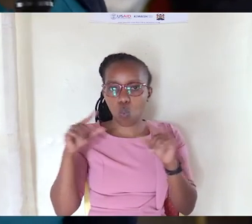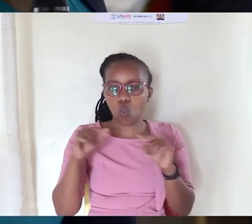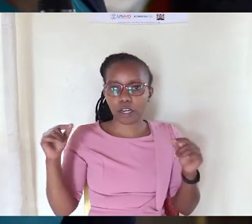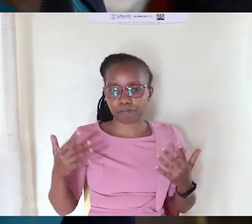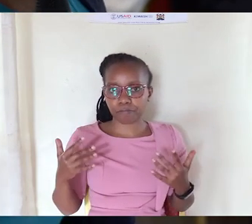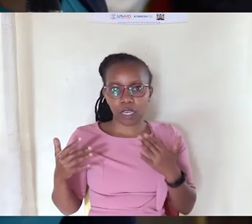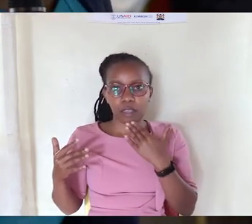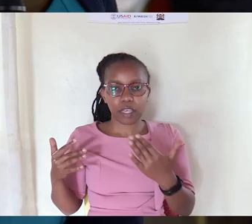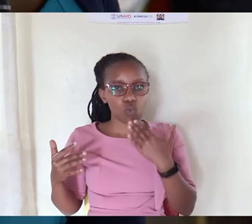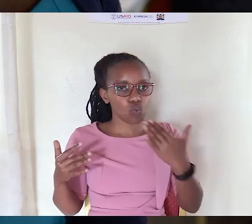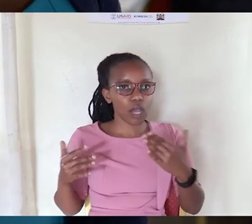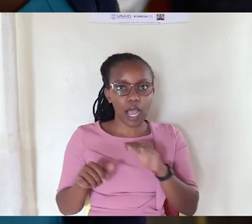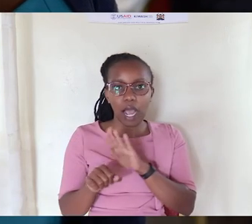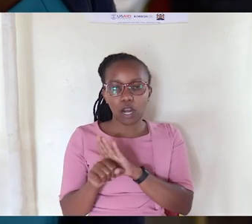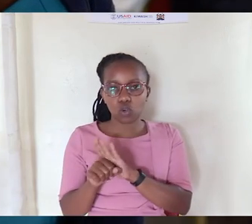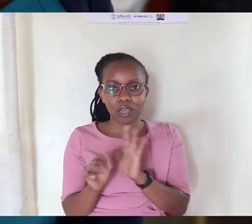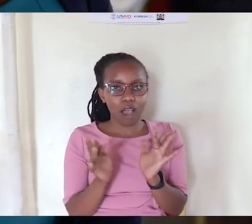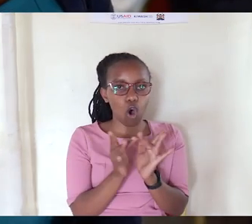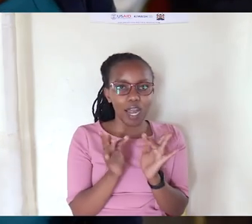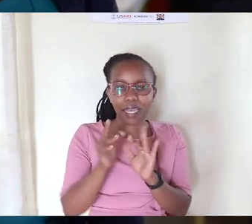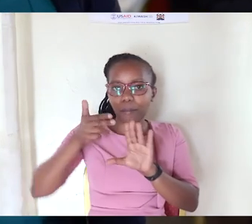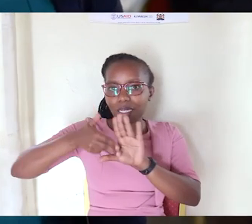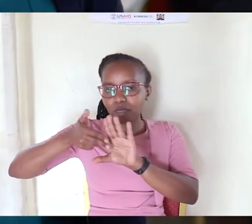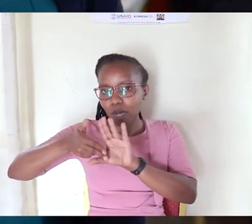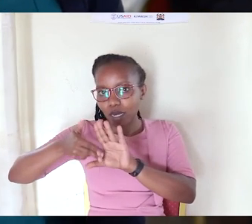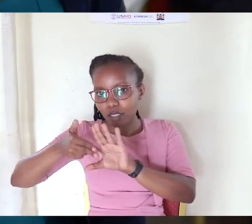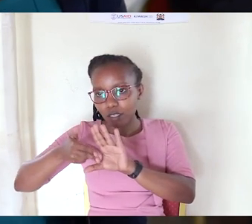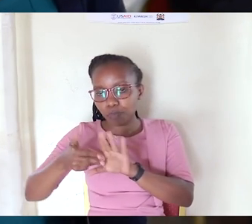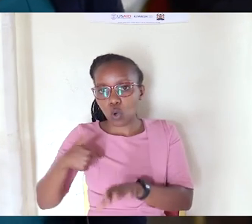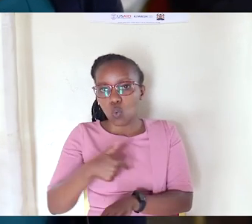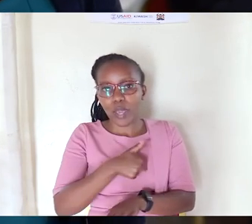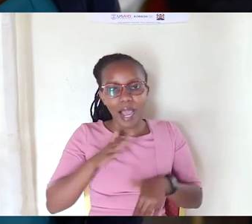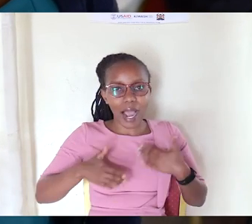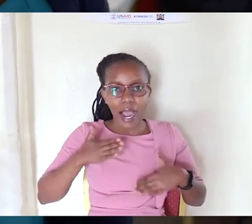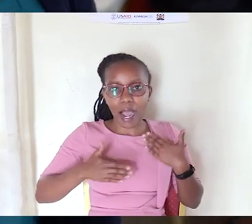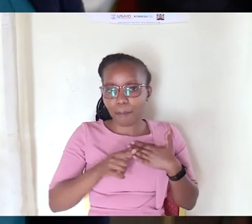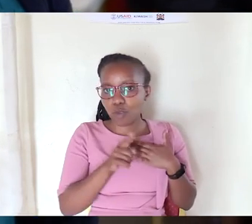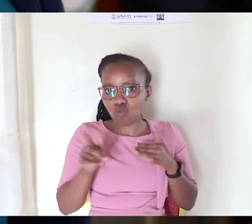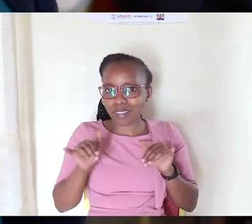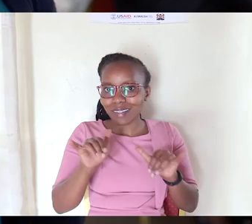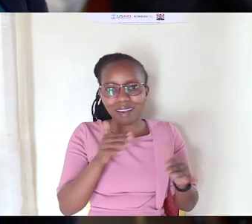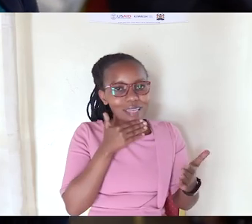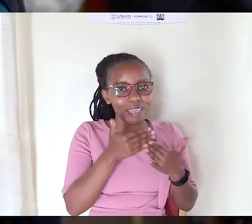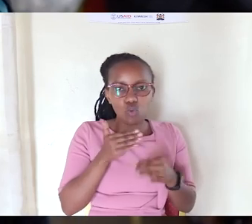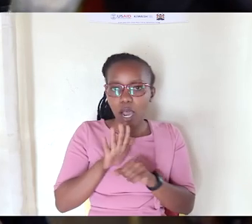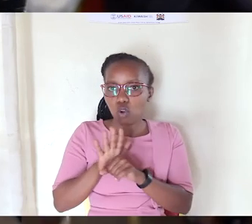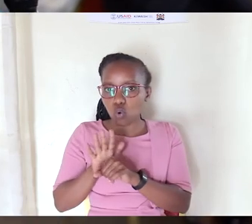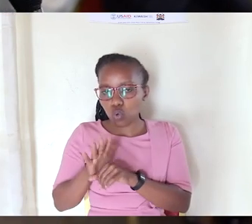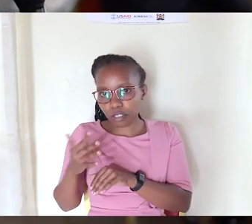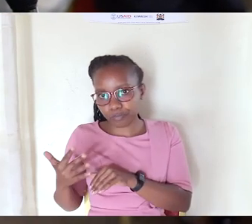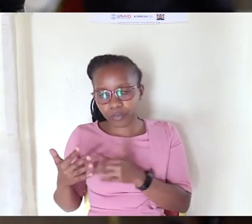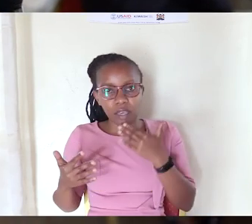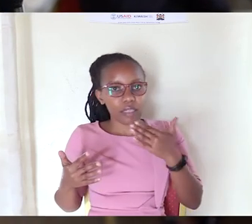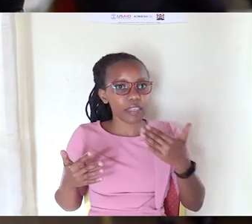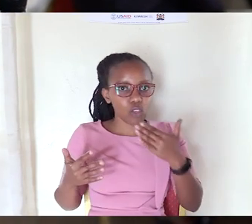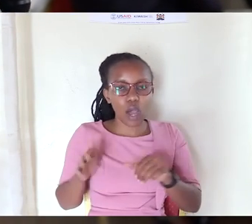Thank you very much to our online participants. We are happy that you stayed on. Thank you very much. Thank you